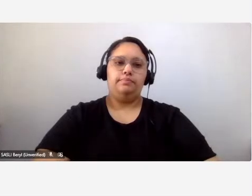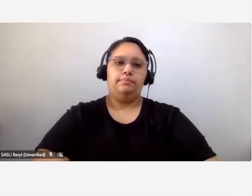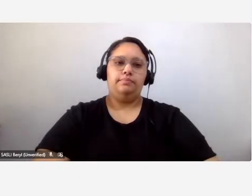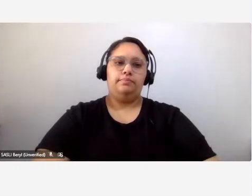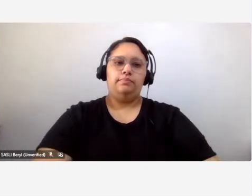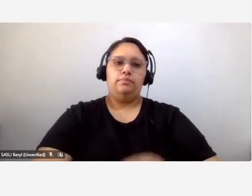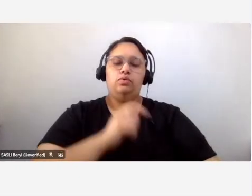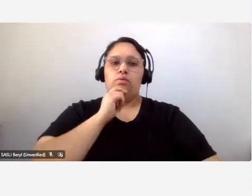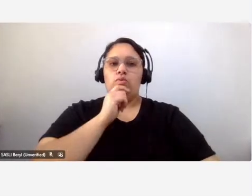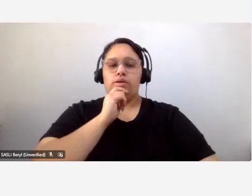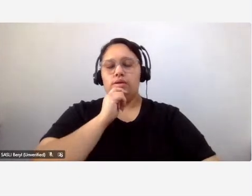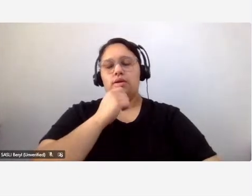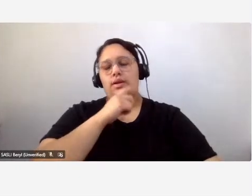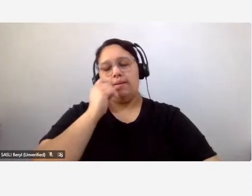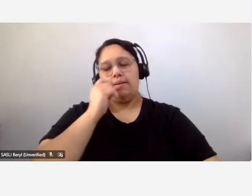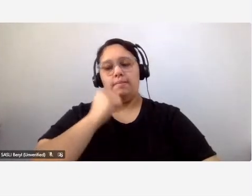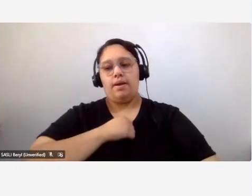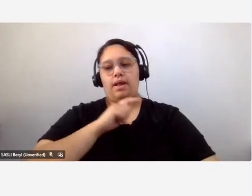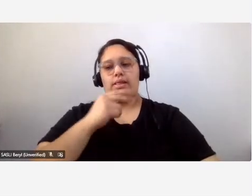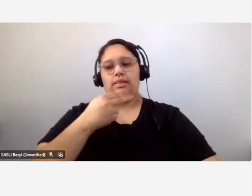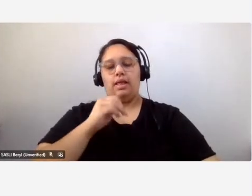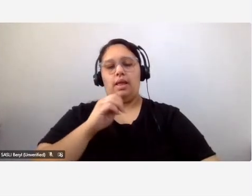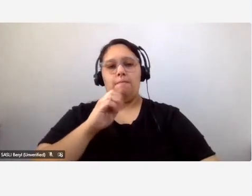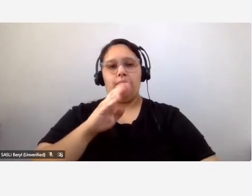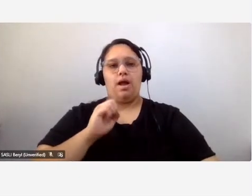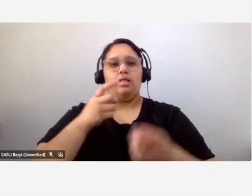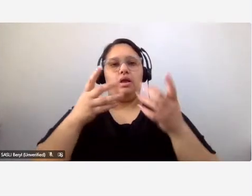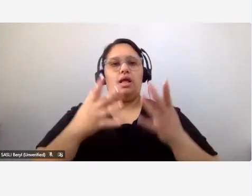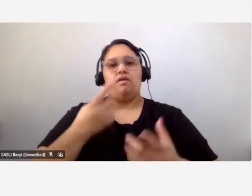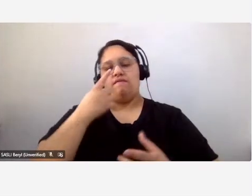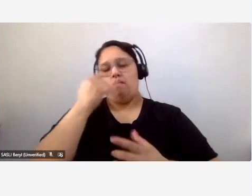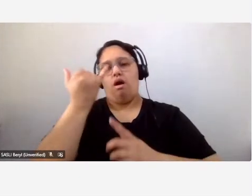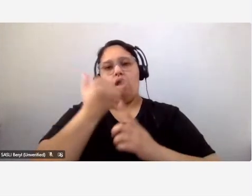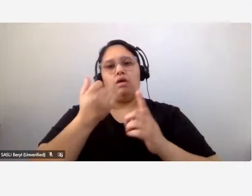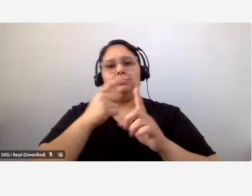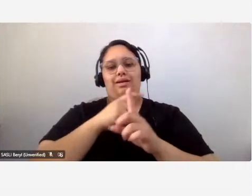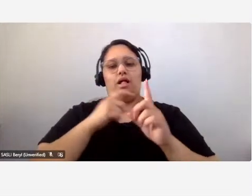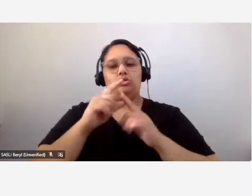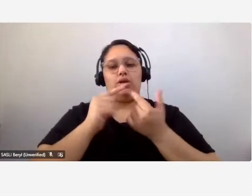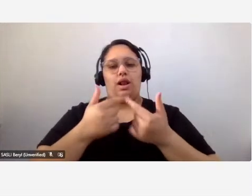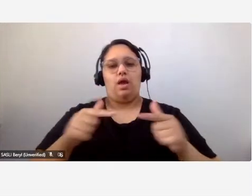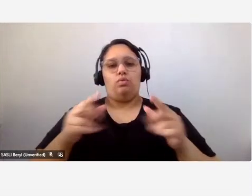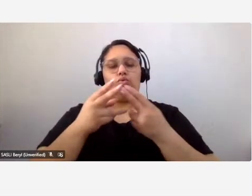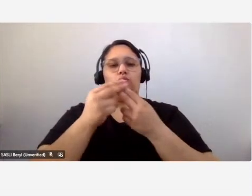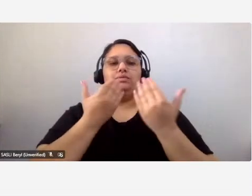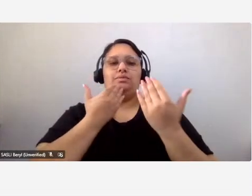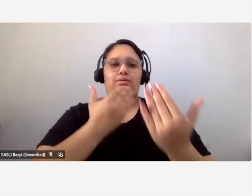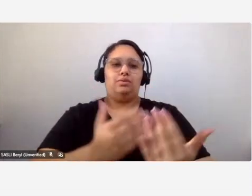Good morning. My name is Themba Mkhunu. I'm the Director for Arts, Culture and Language Unit. Thank you.